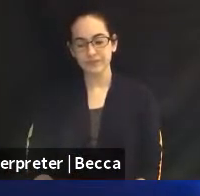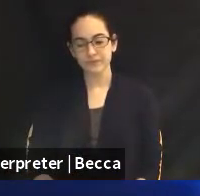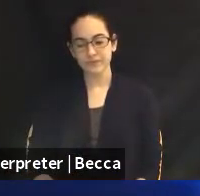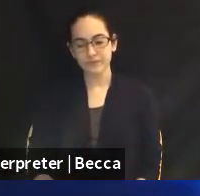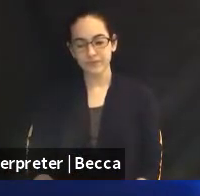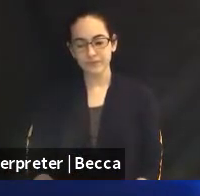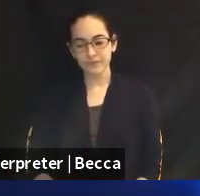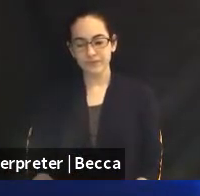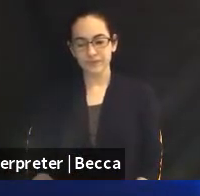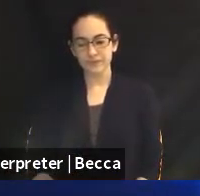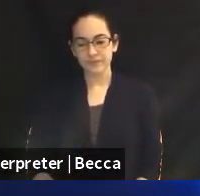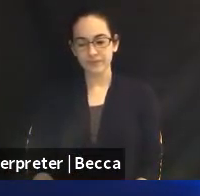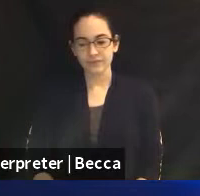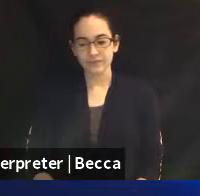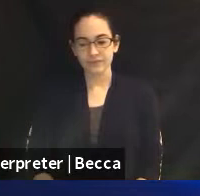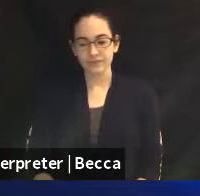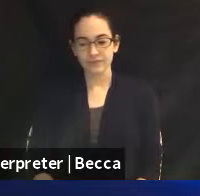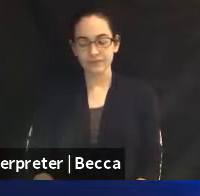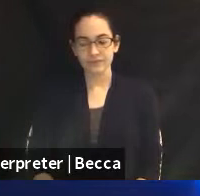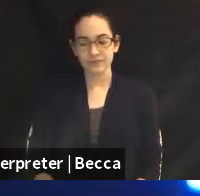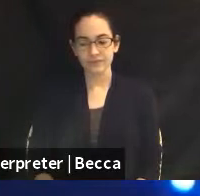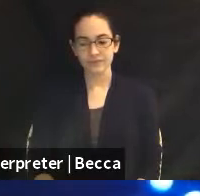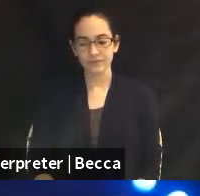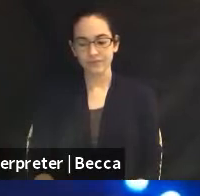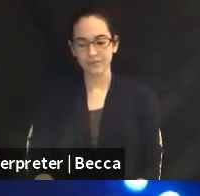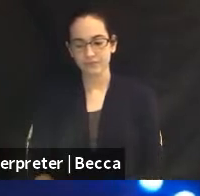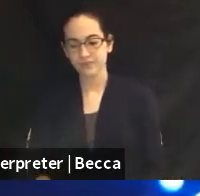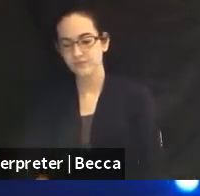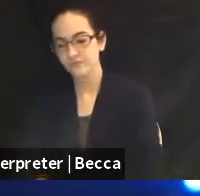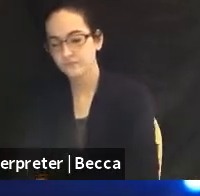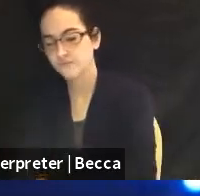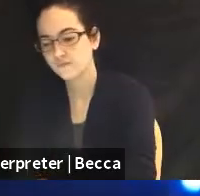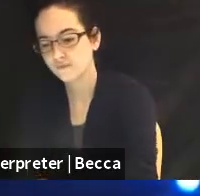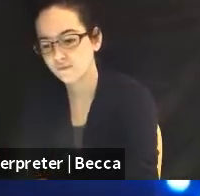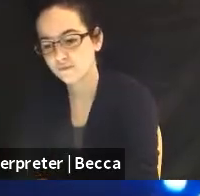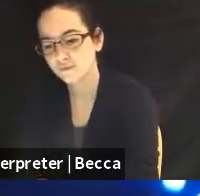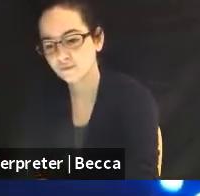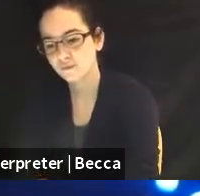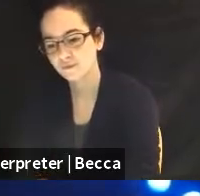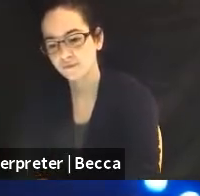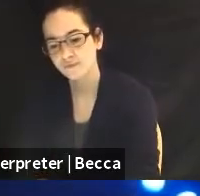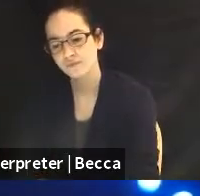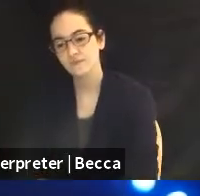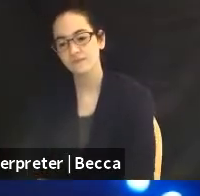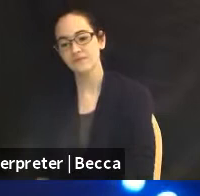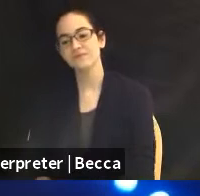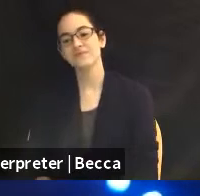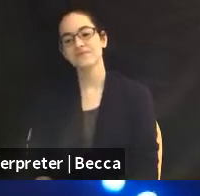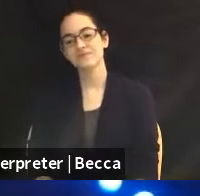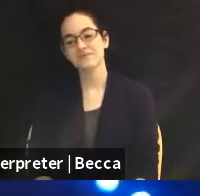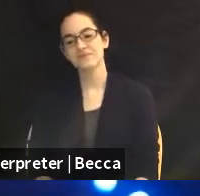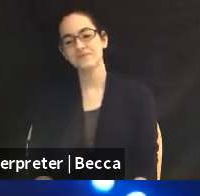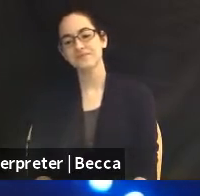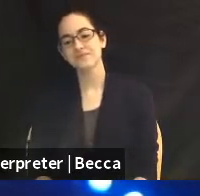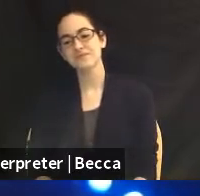in the parched places of the desert, in salt land where nobody lives. That's a pretty picture,